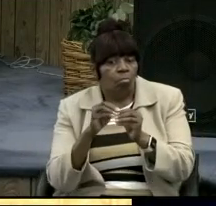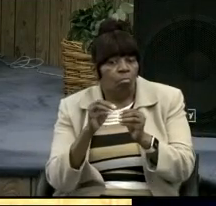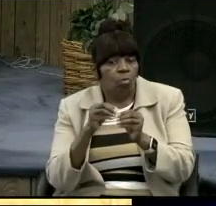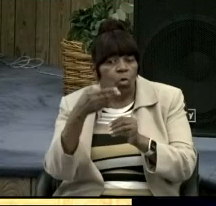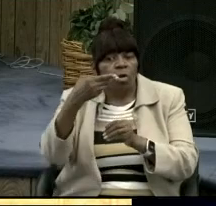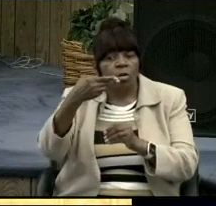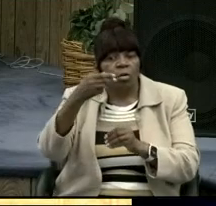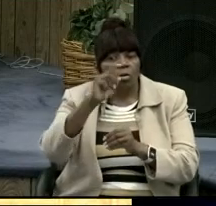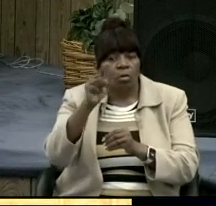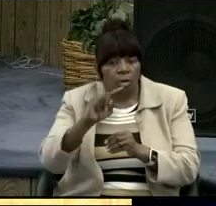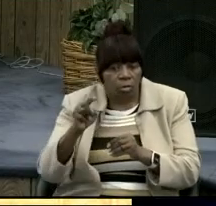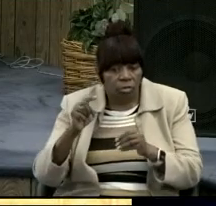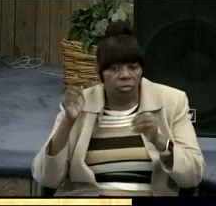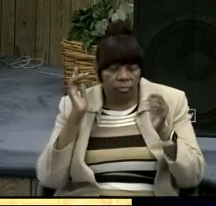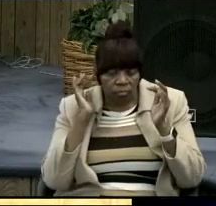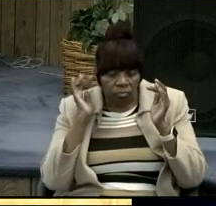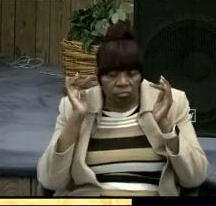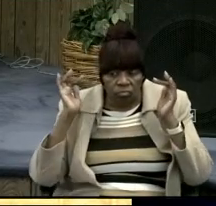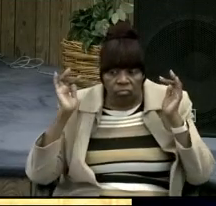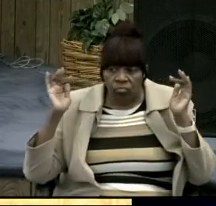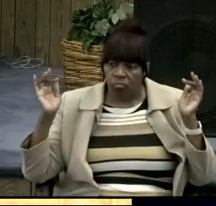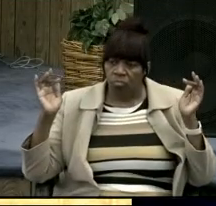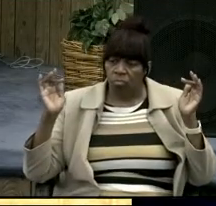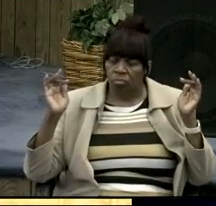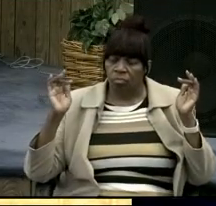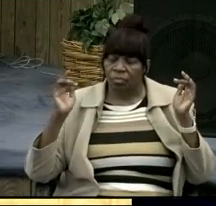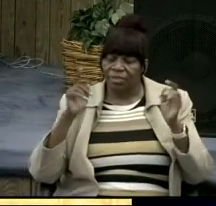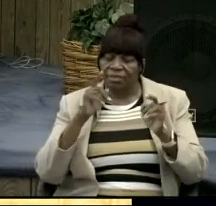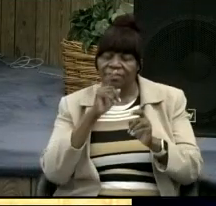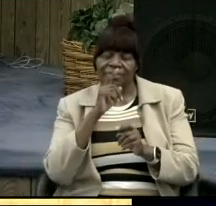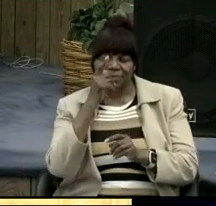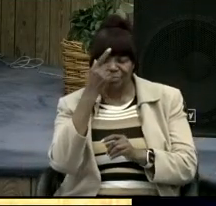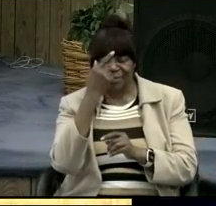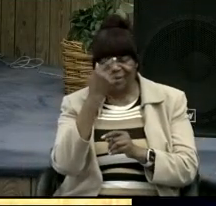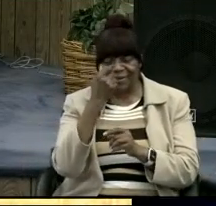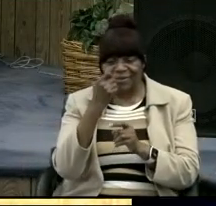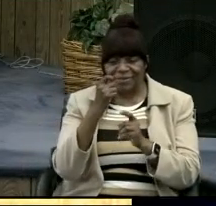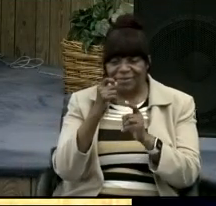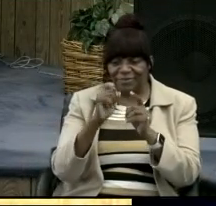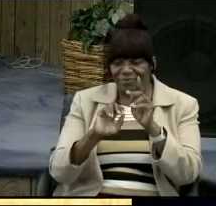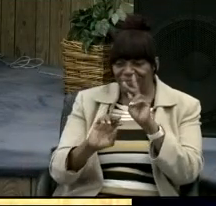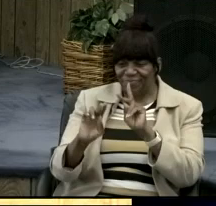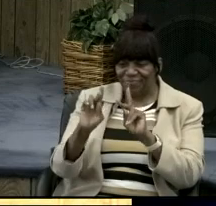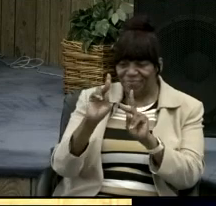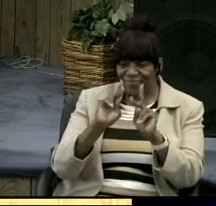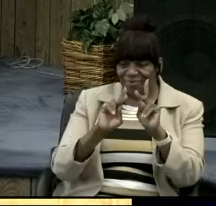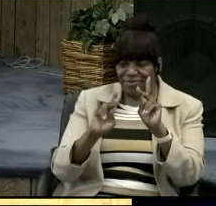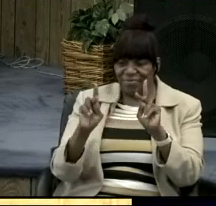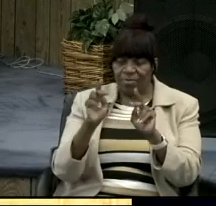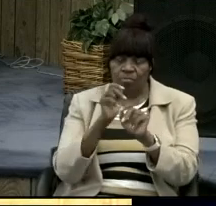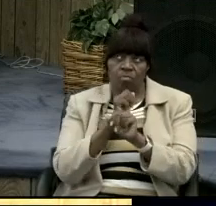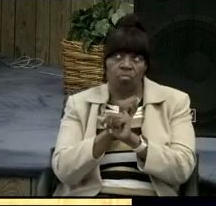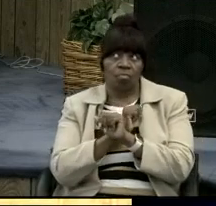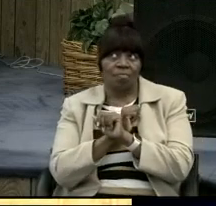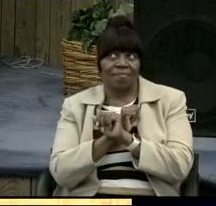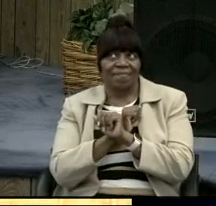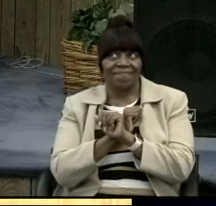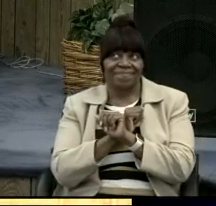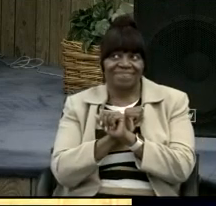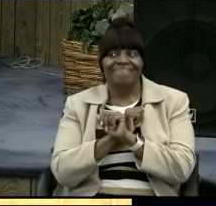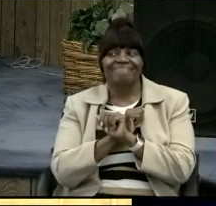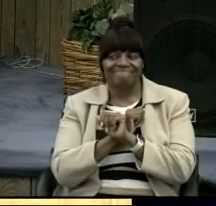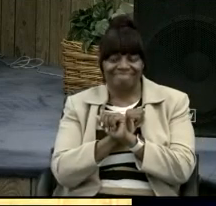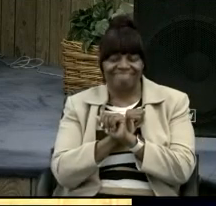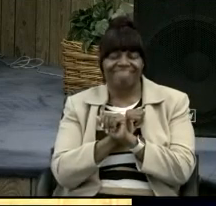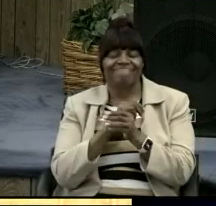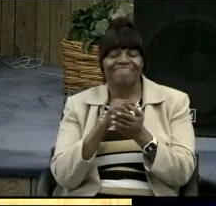the breed. So why are we talking about this? It's because people love music.